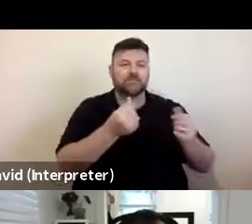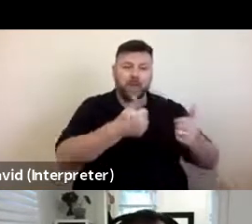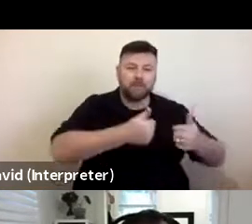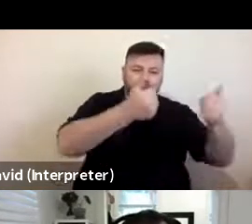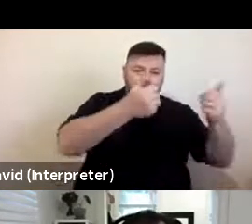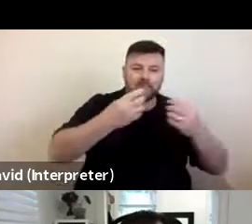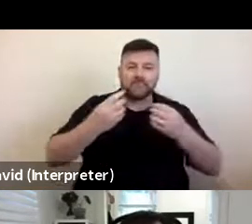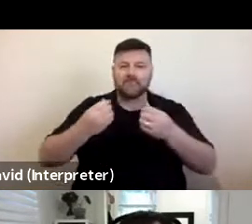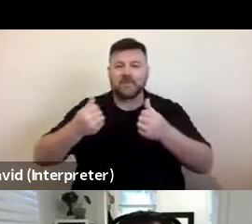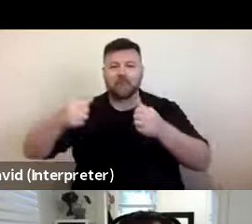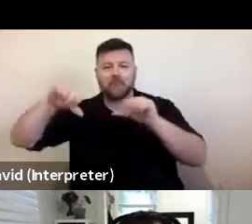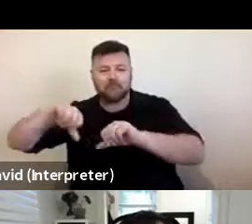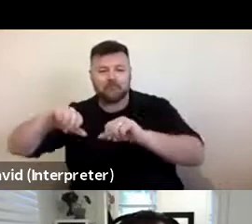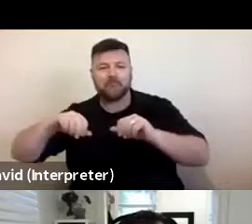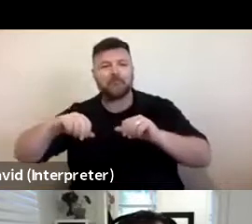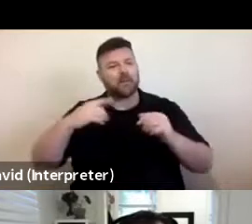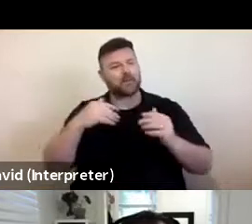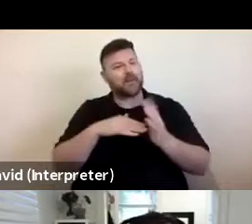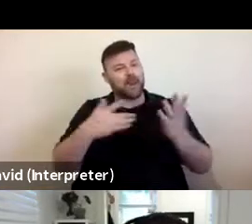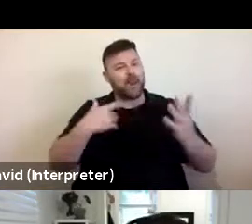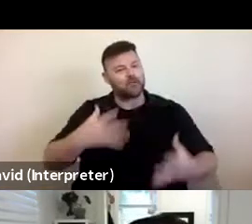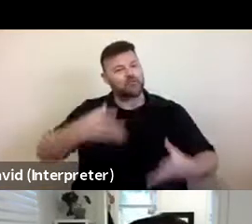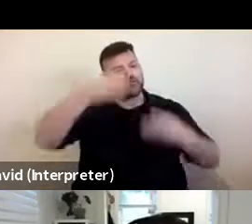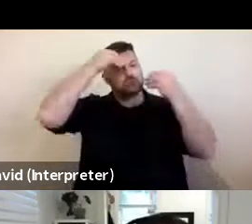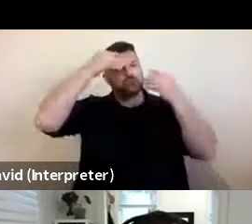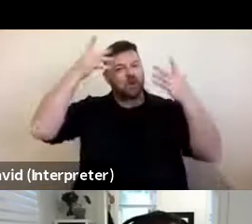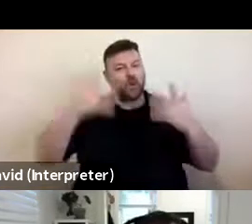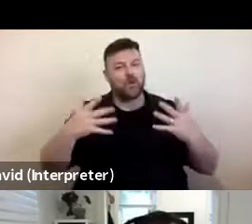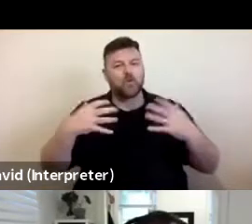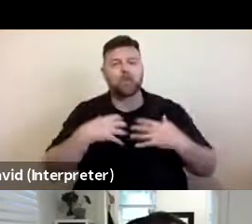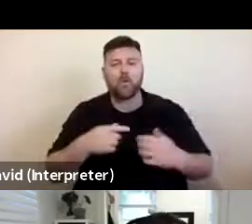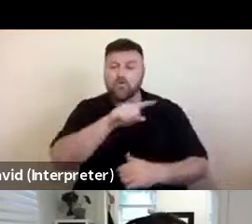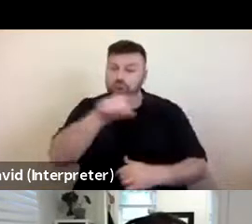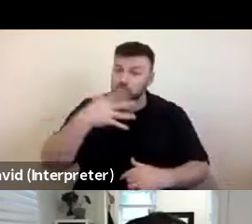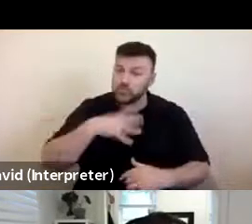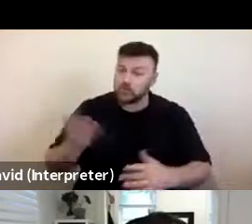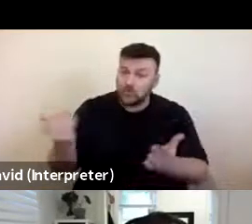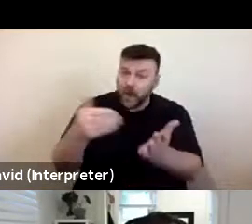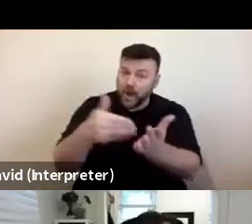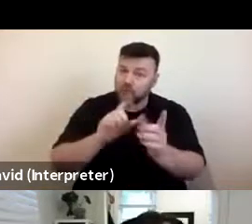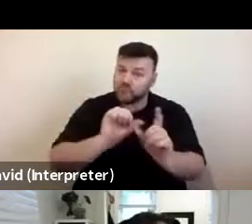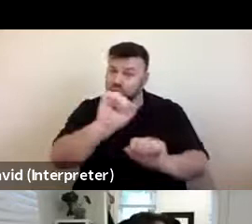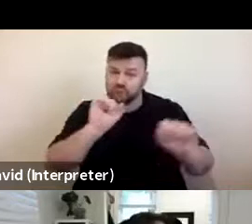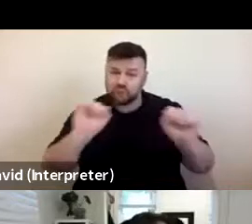start off and introduce maybe something that has made them a little wiser, a little different at this time?